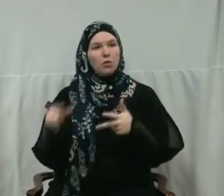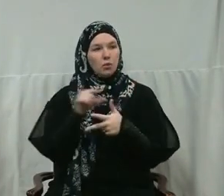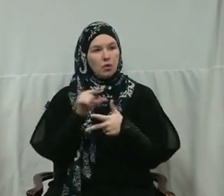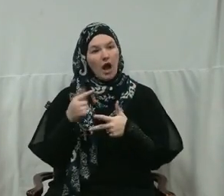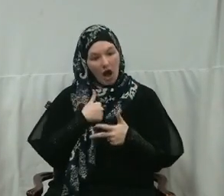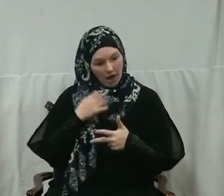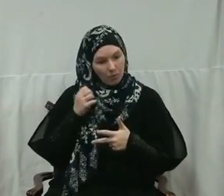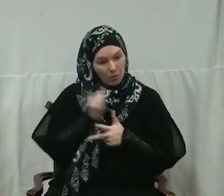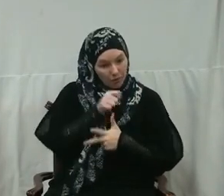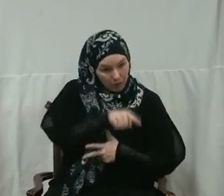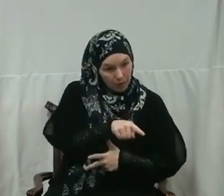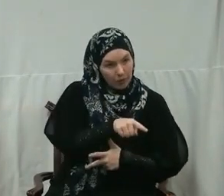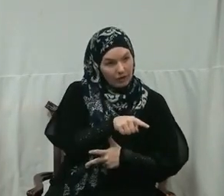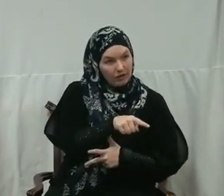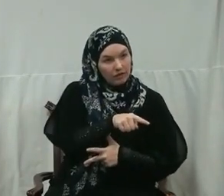am with you.